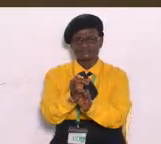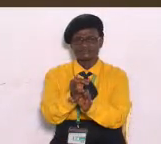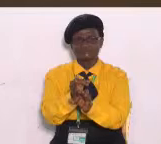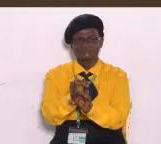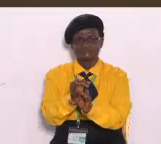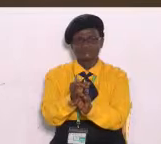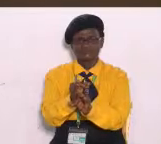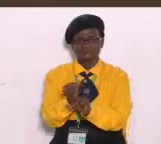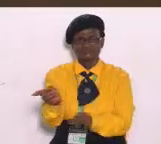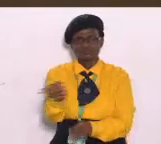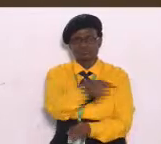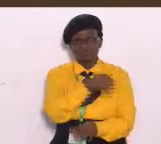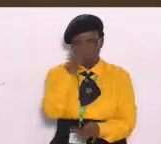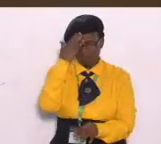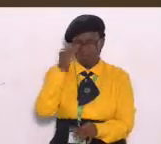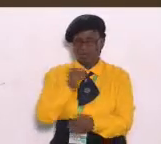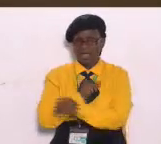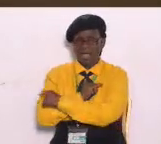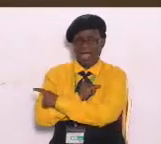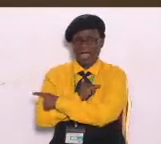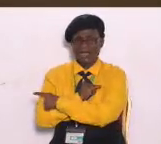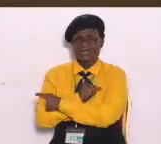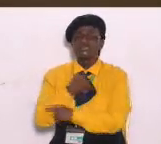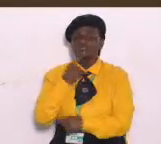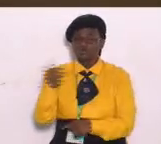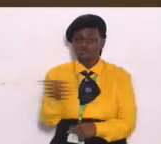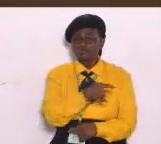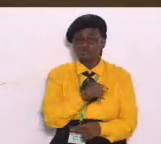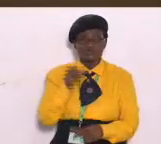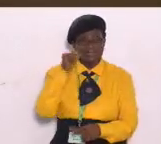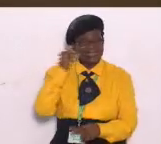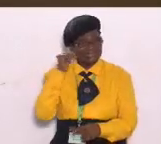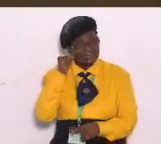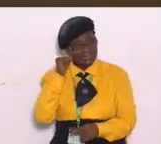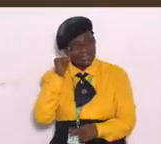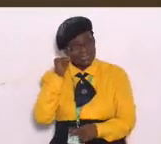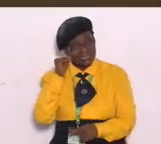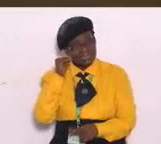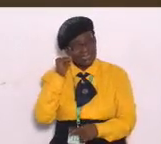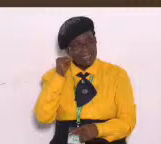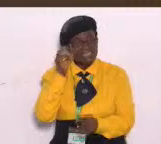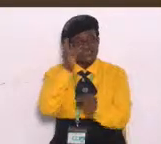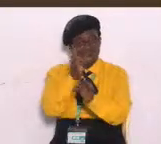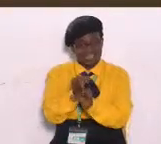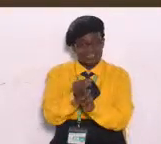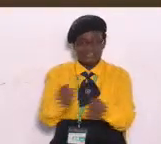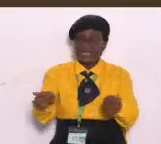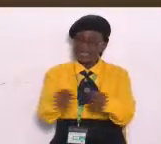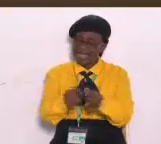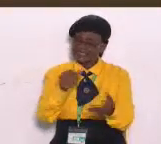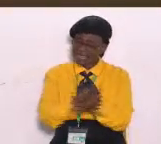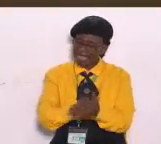You know, he told us yesterday, faith like that of a child.